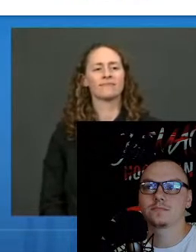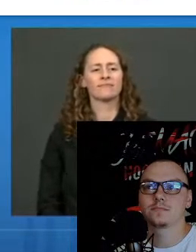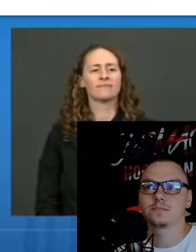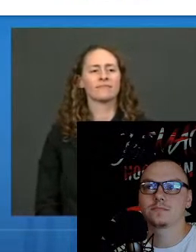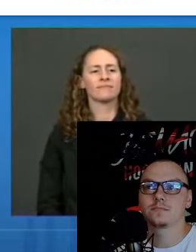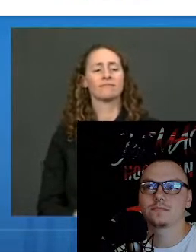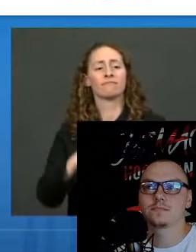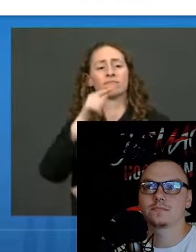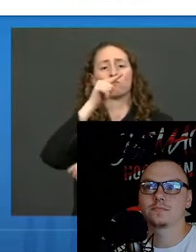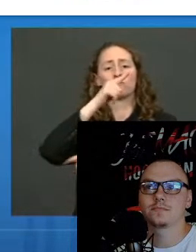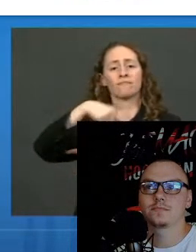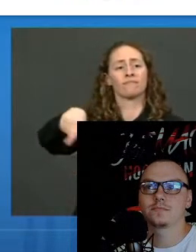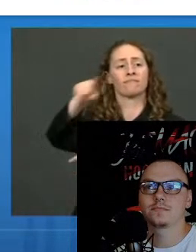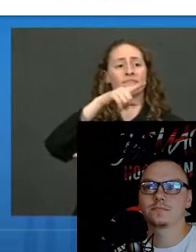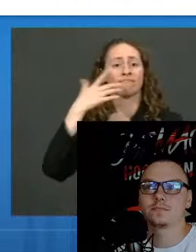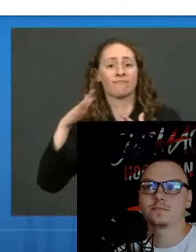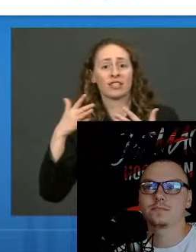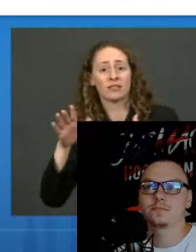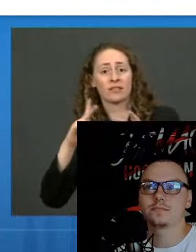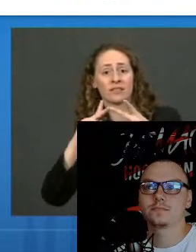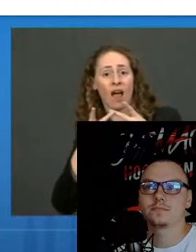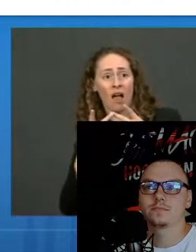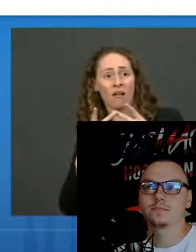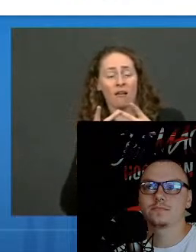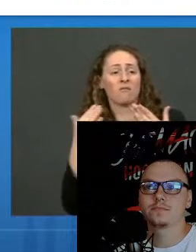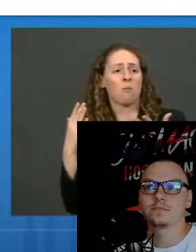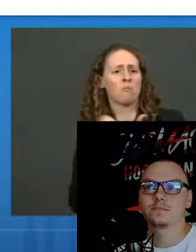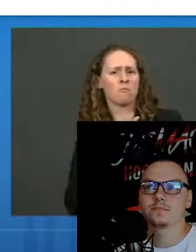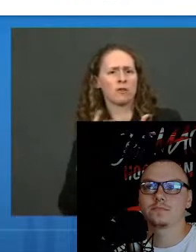series. Dr. Murphy, do you want to add anything there?